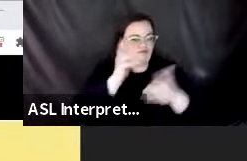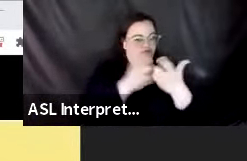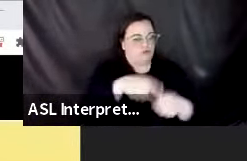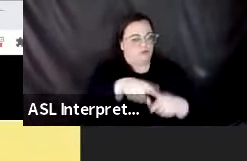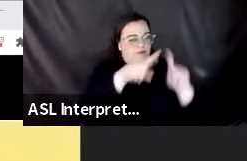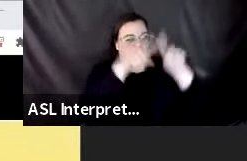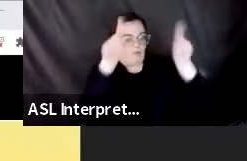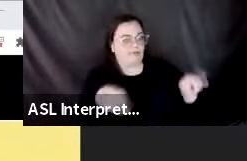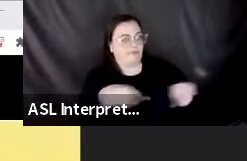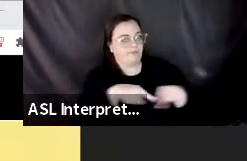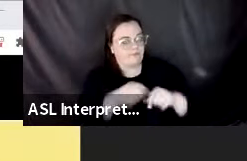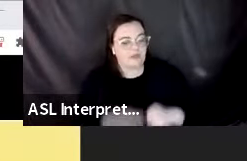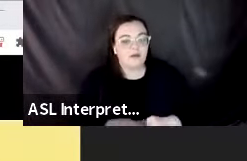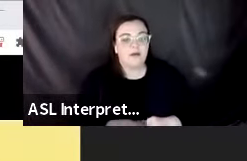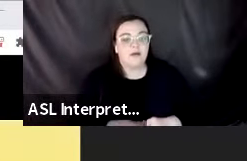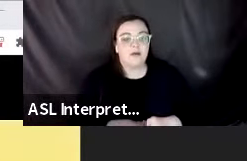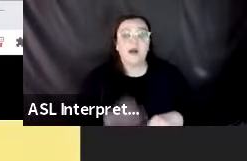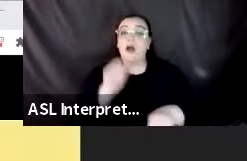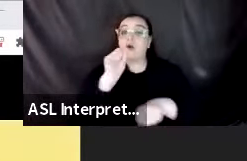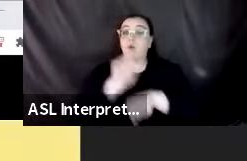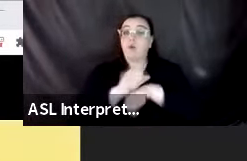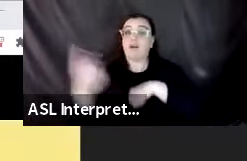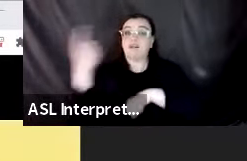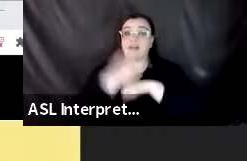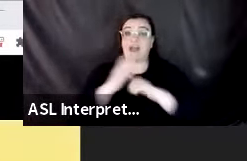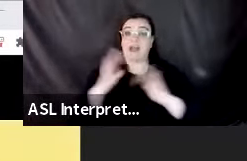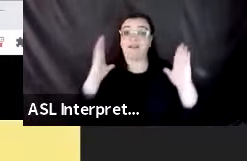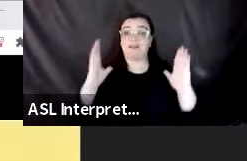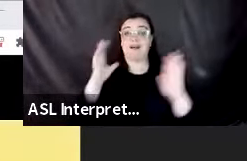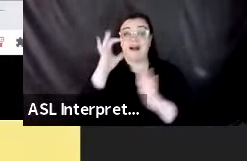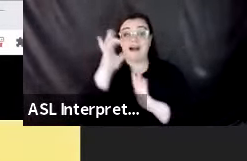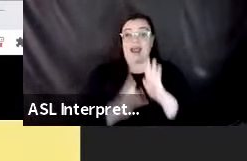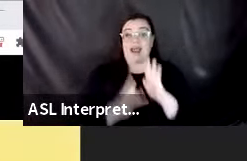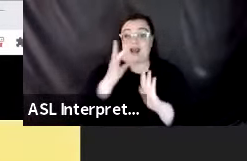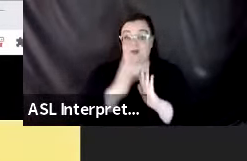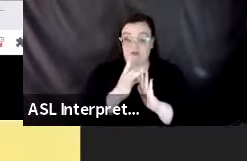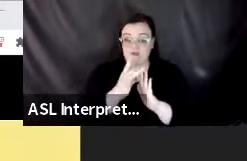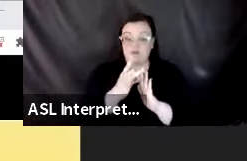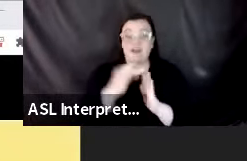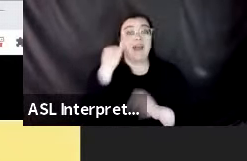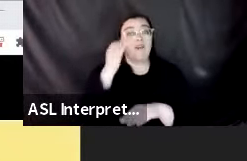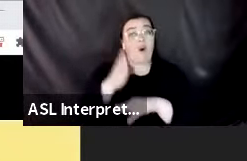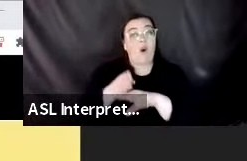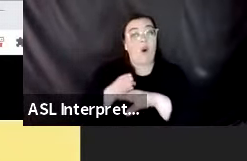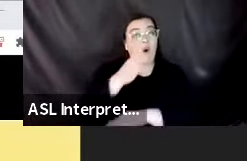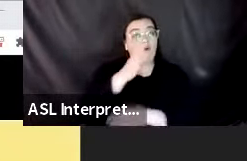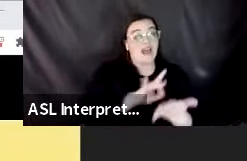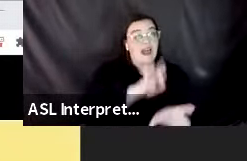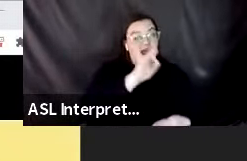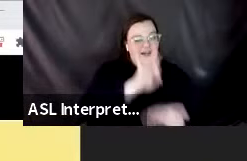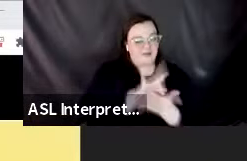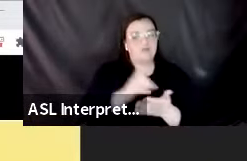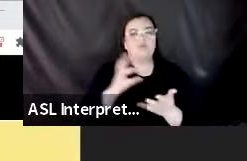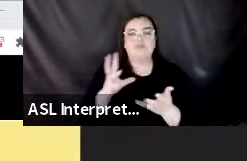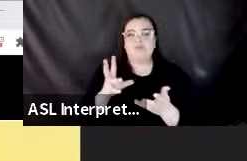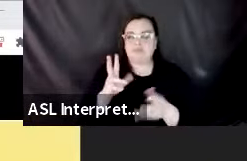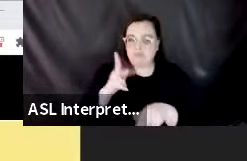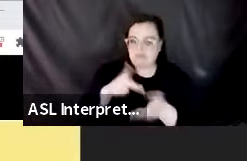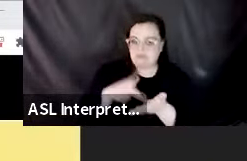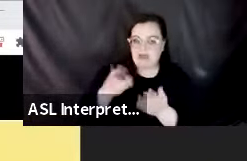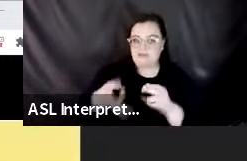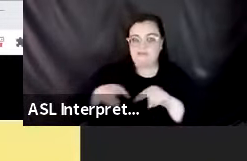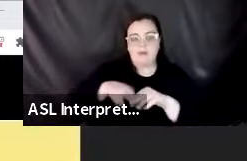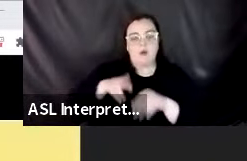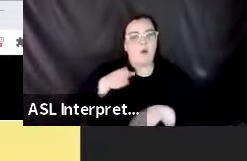The workday is an 8-hour workday with overtime kicking in after the 8 hours for the on-camera. And for the VO,